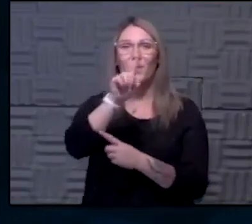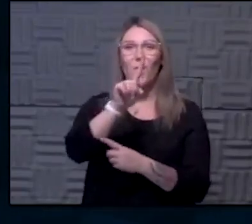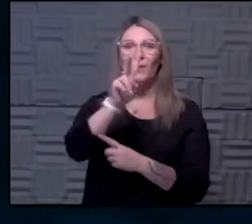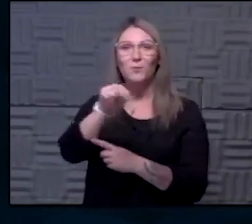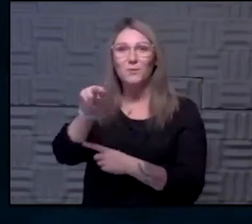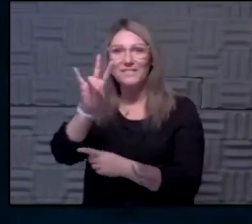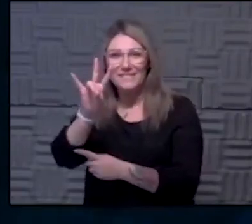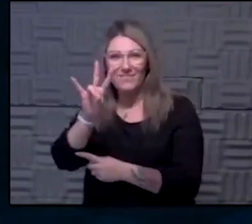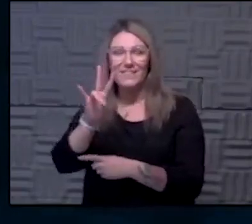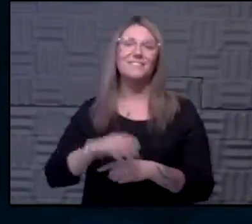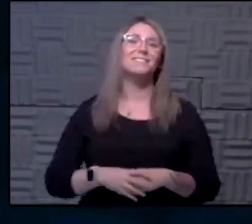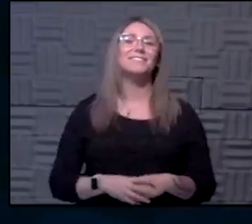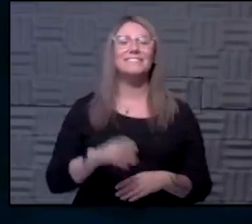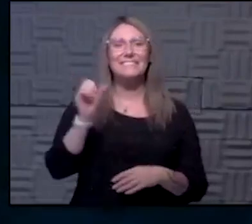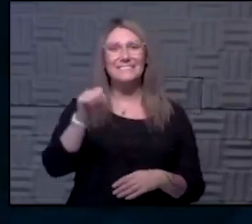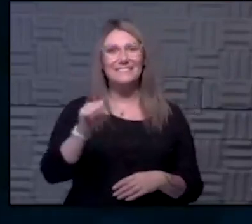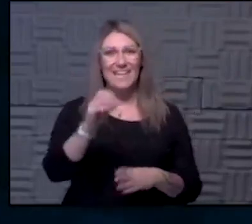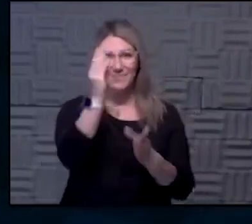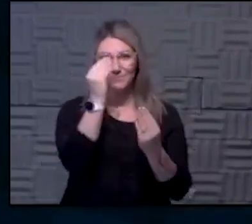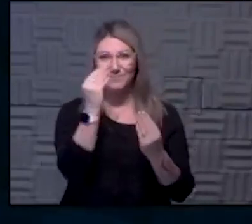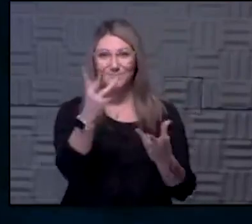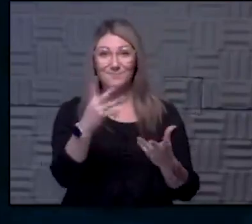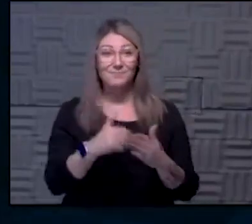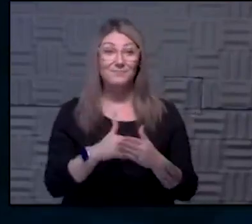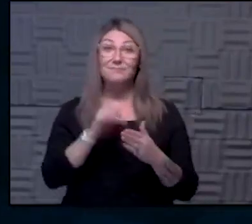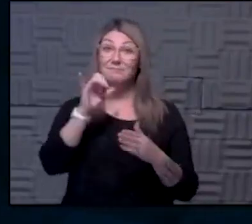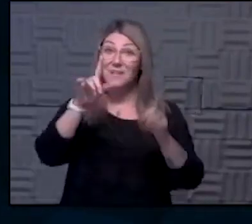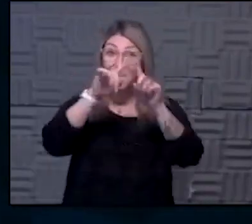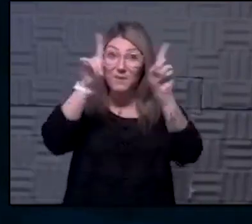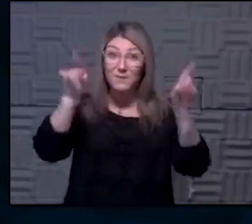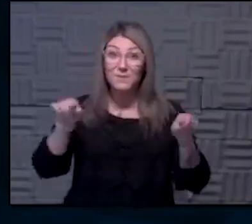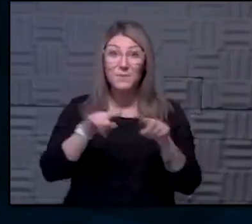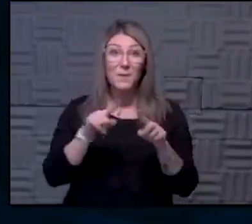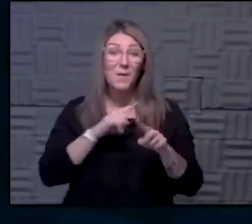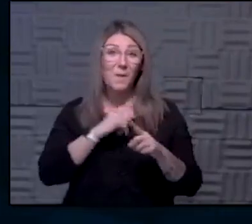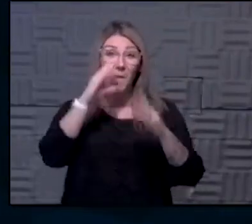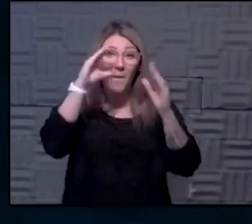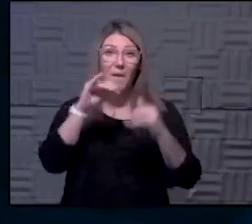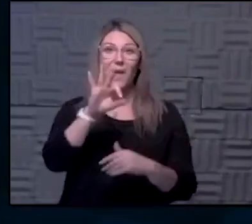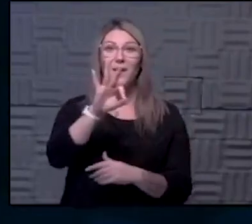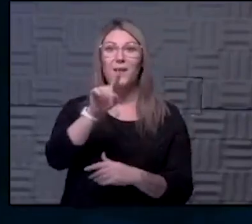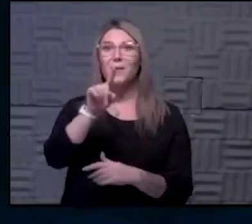588-913-588-1227. 1227. There you go. Is that up on the screen? I hope that's up on the screen.